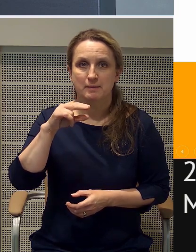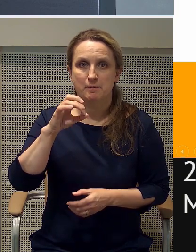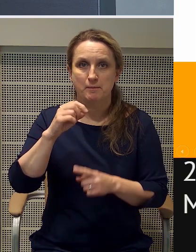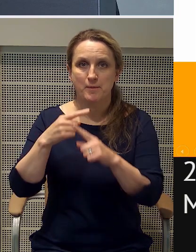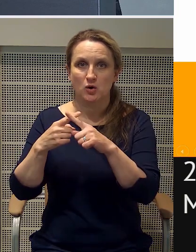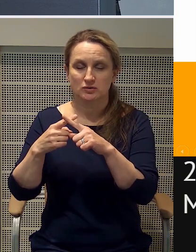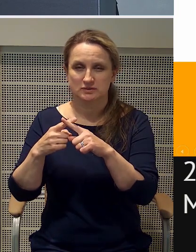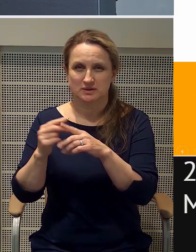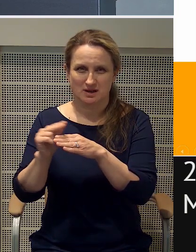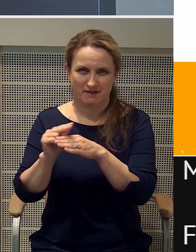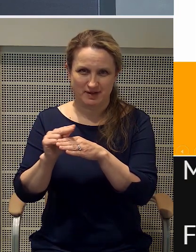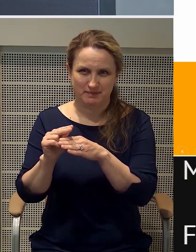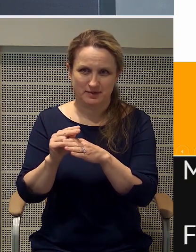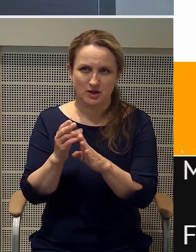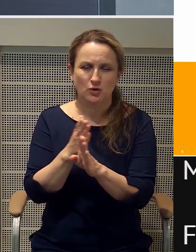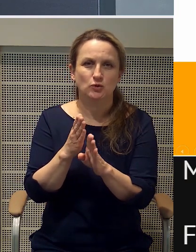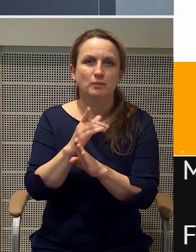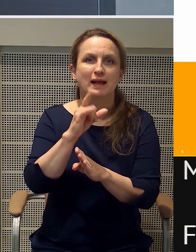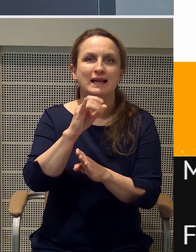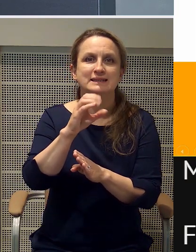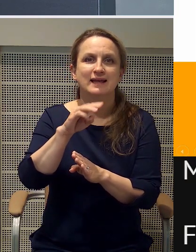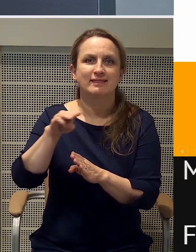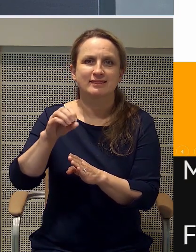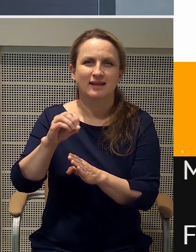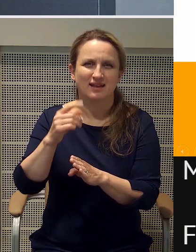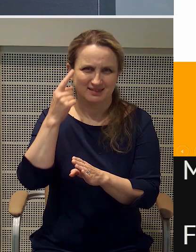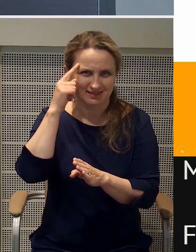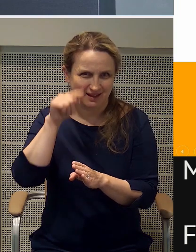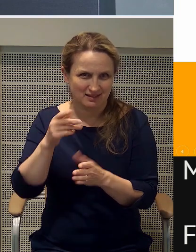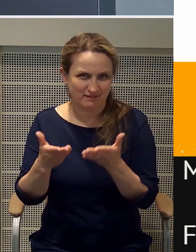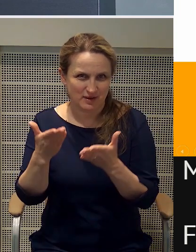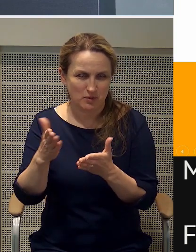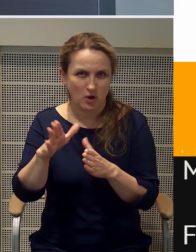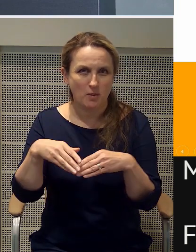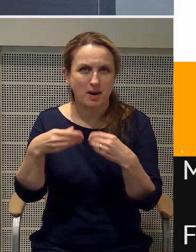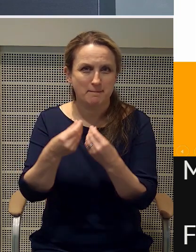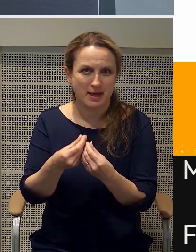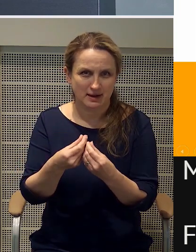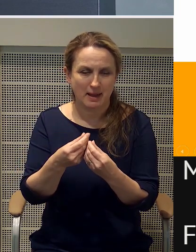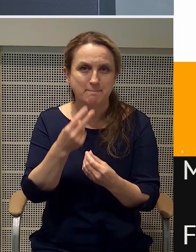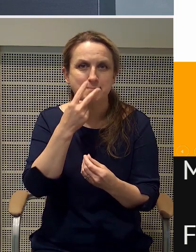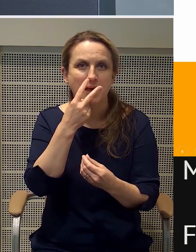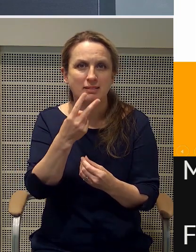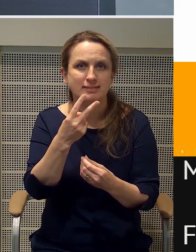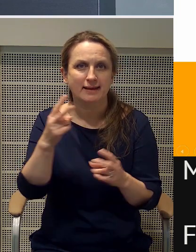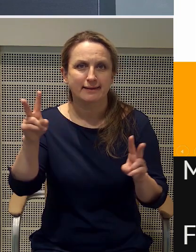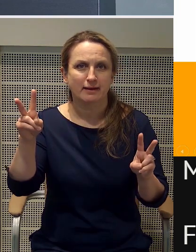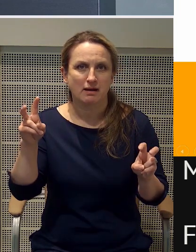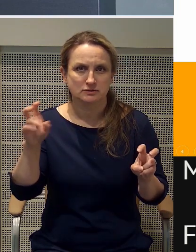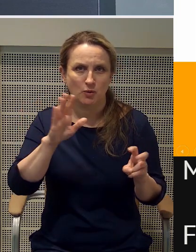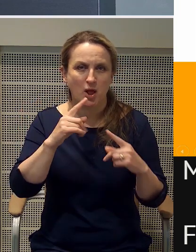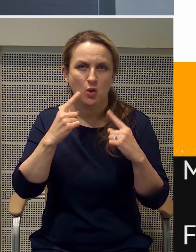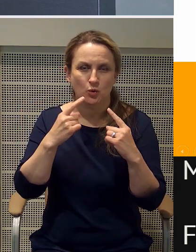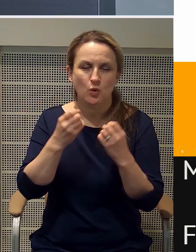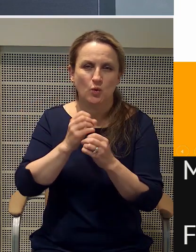Now, Feriprox here. This is the case of Lisette. Maybe you know it. They